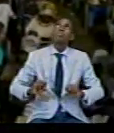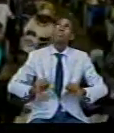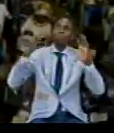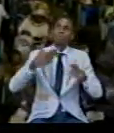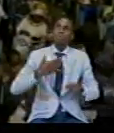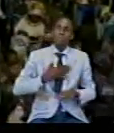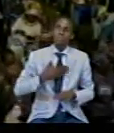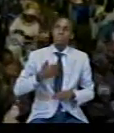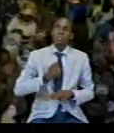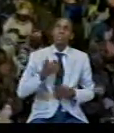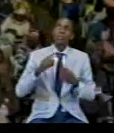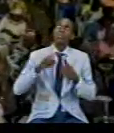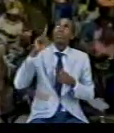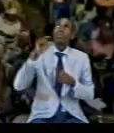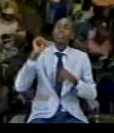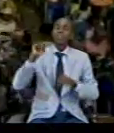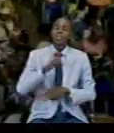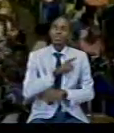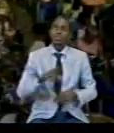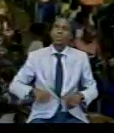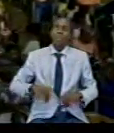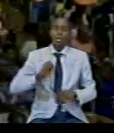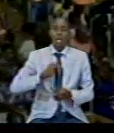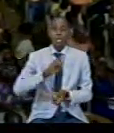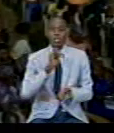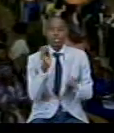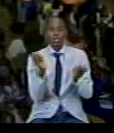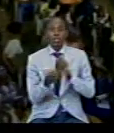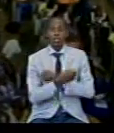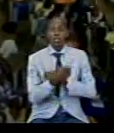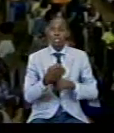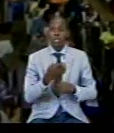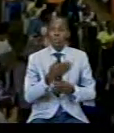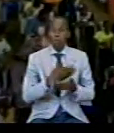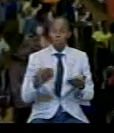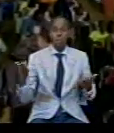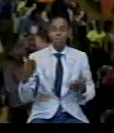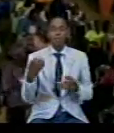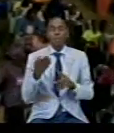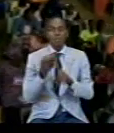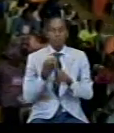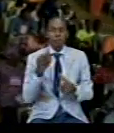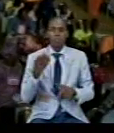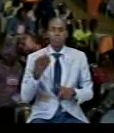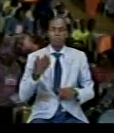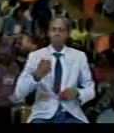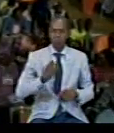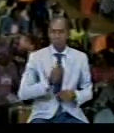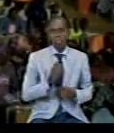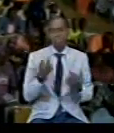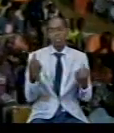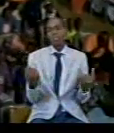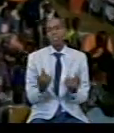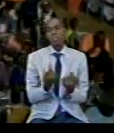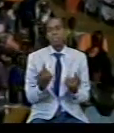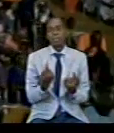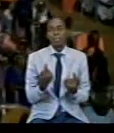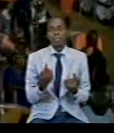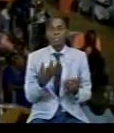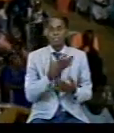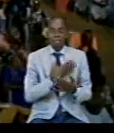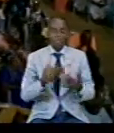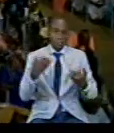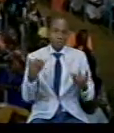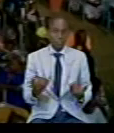turn away from my sin and I turn unto you for forgiveness. Heads bowed and eyes closed. If